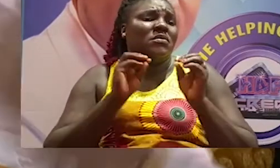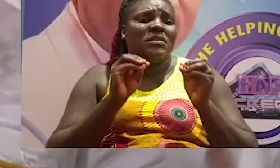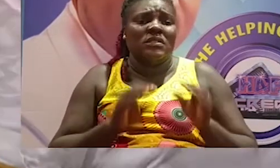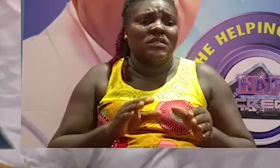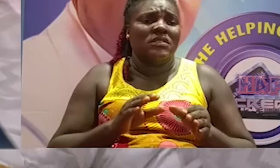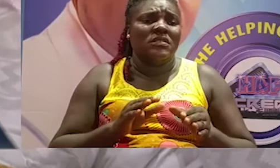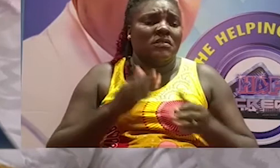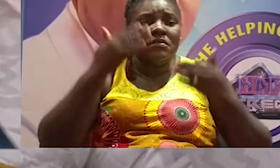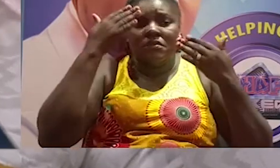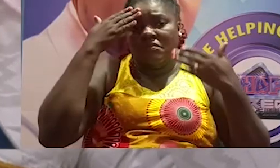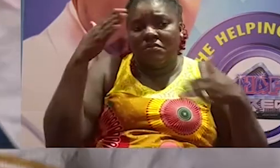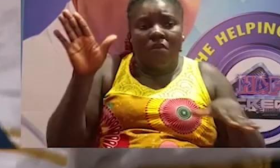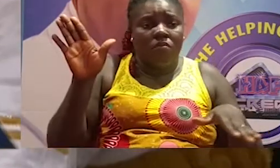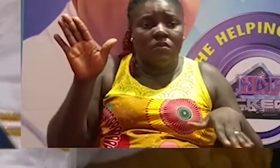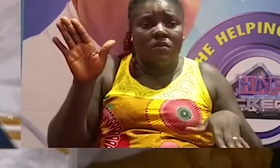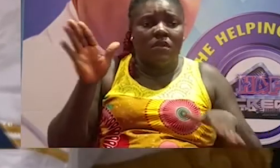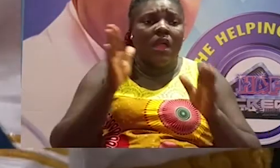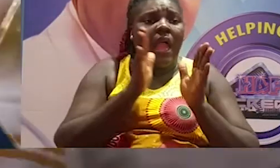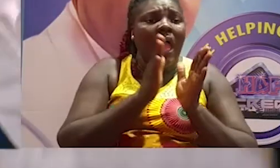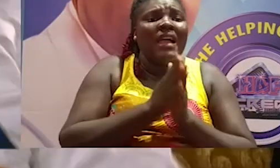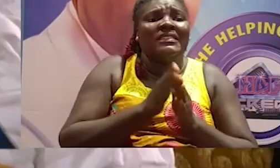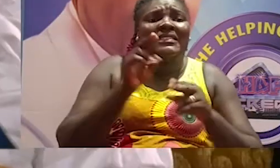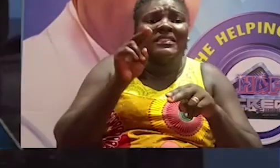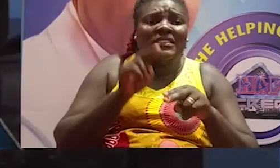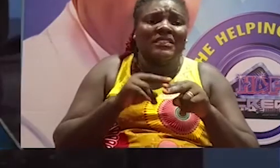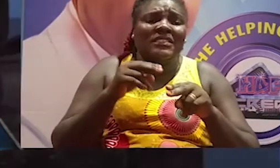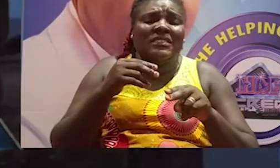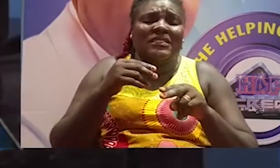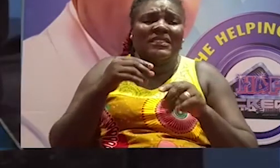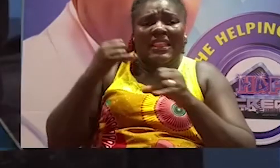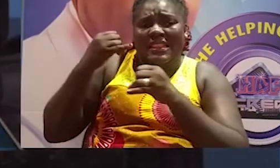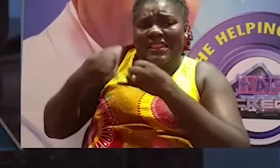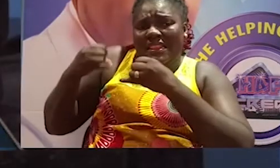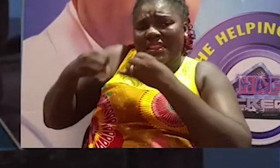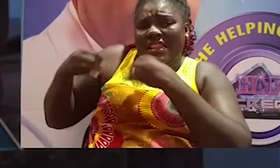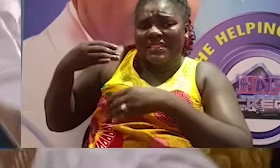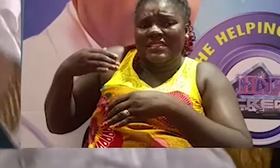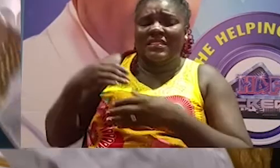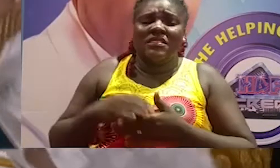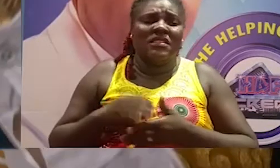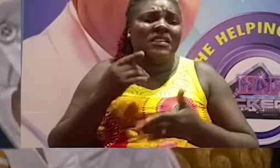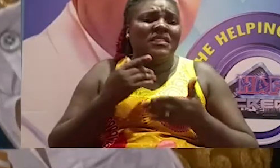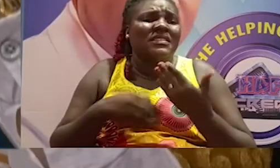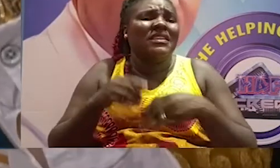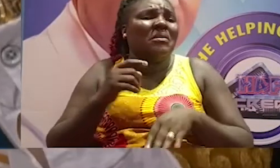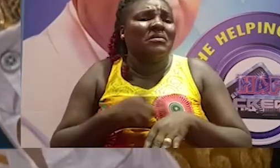My goodness. They will ask me to sit in the back. Rather. And you see, sometimes